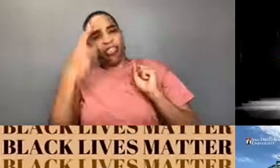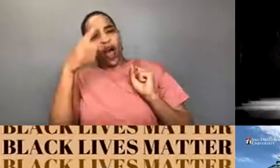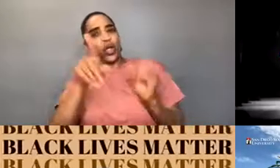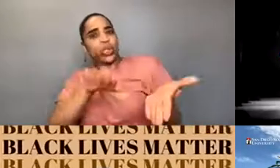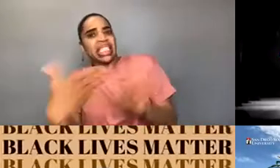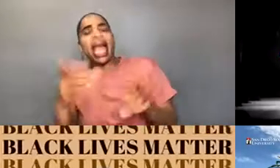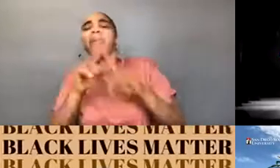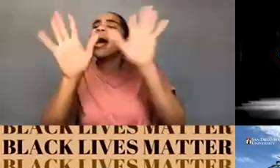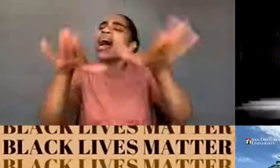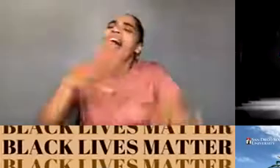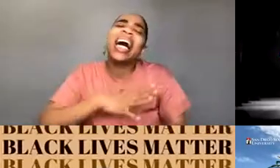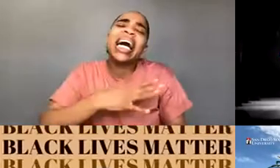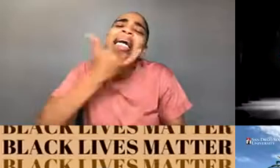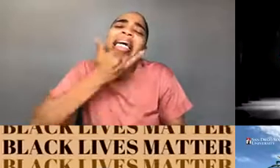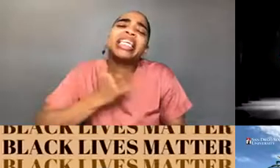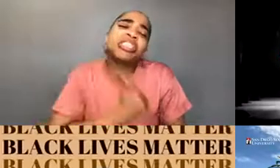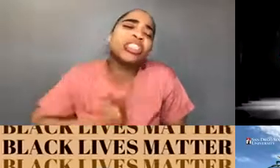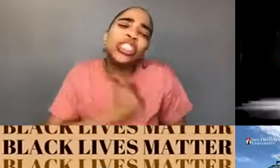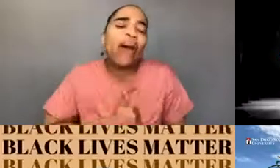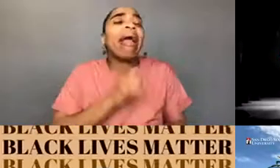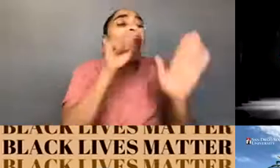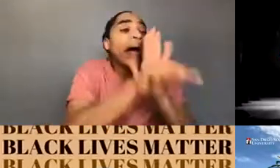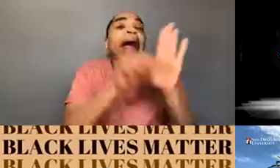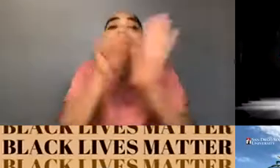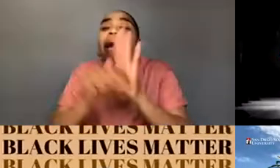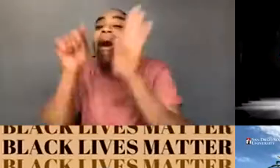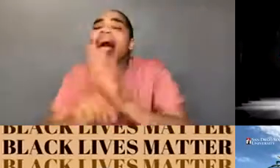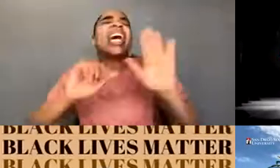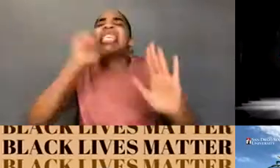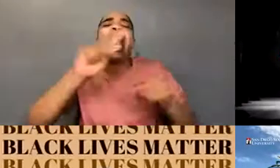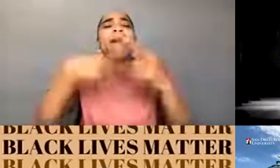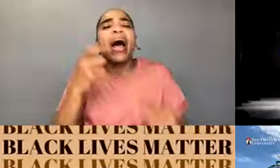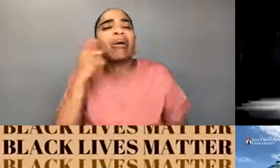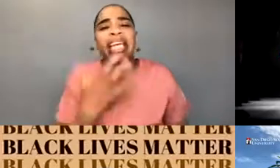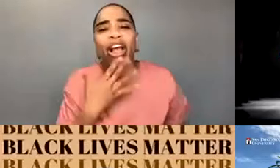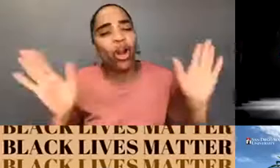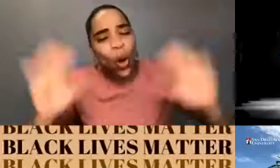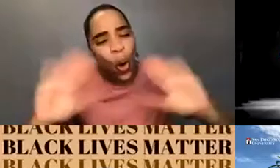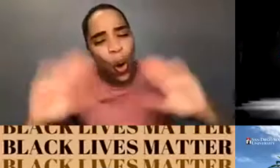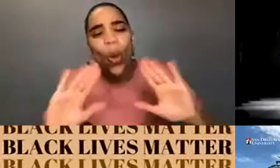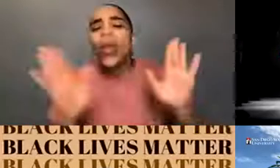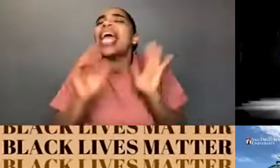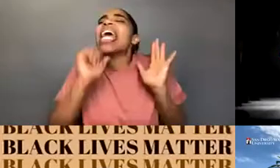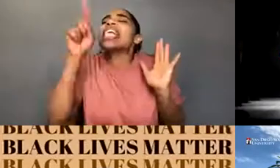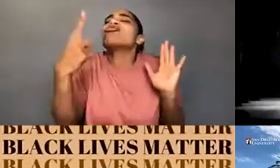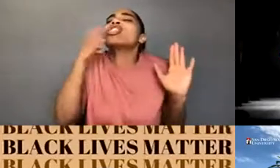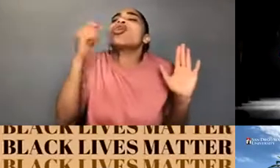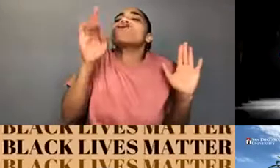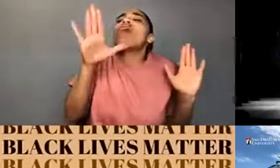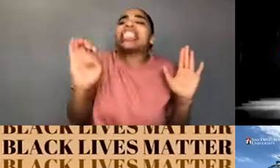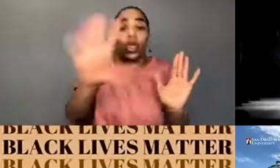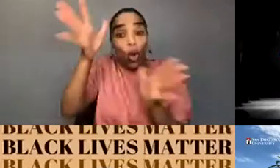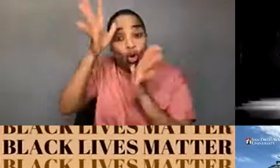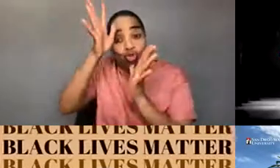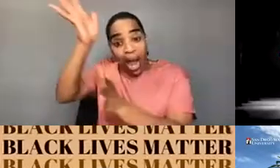mistake and nobody's perfect. They say these incidents have nothing to do with color. It's not always about race. Your ancestors would